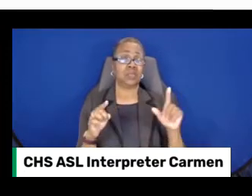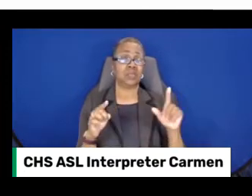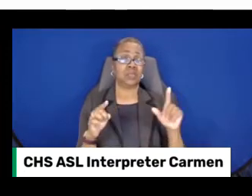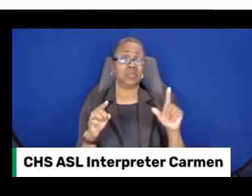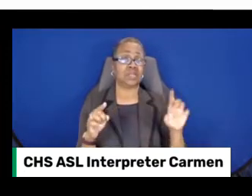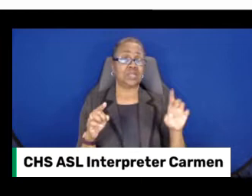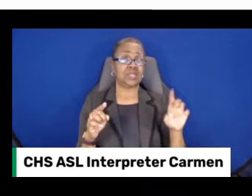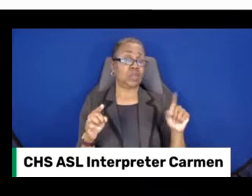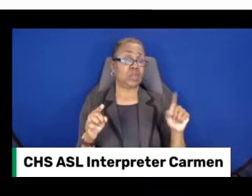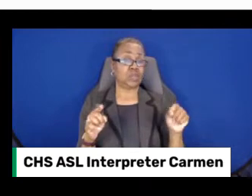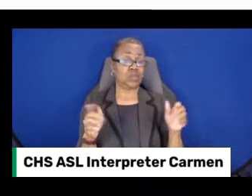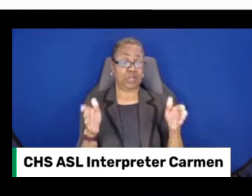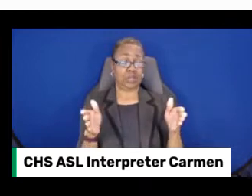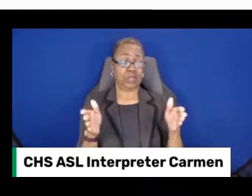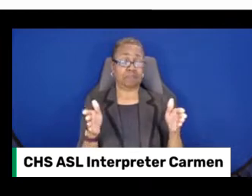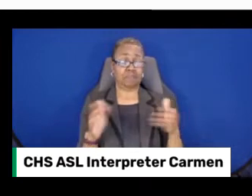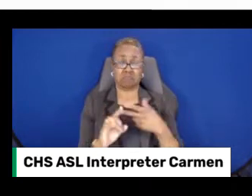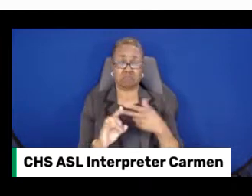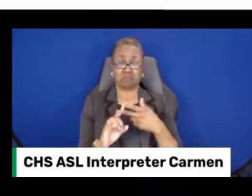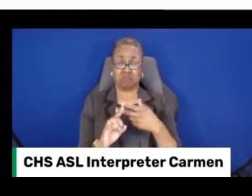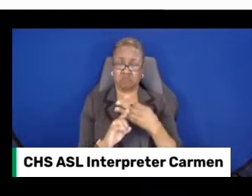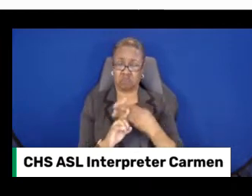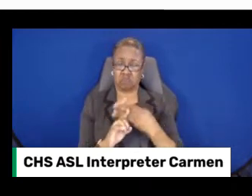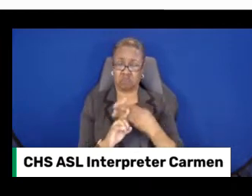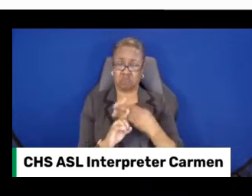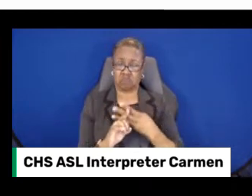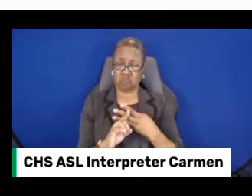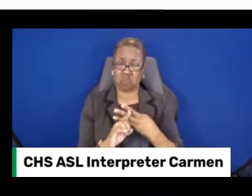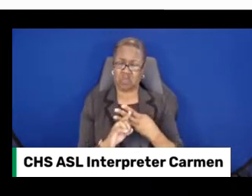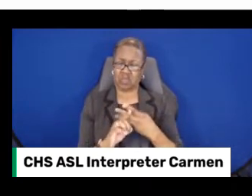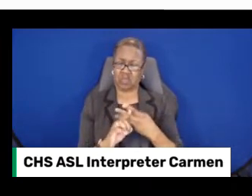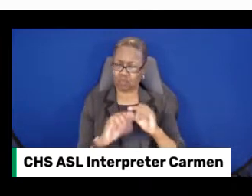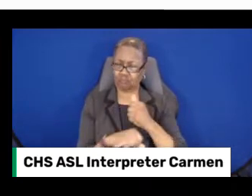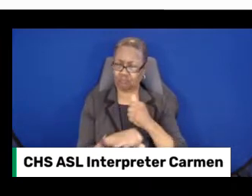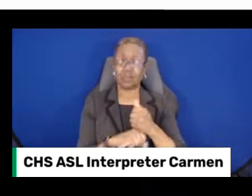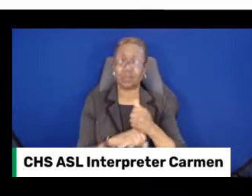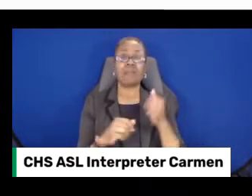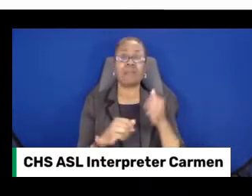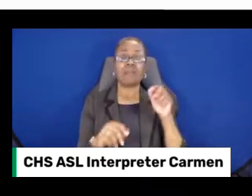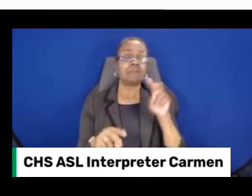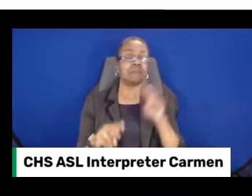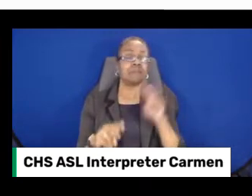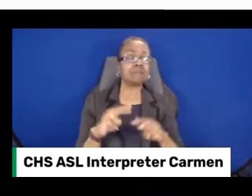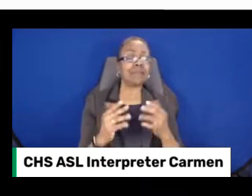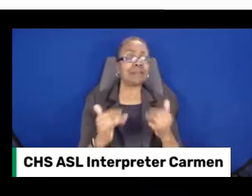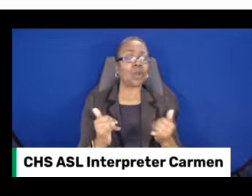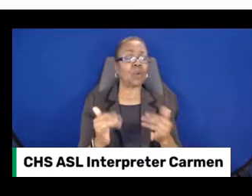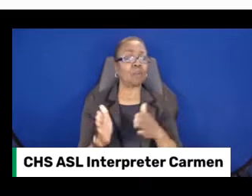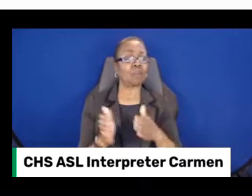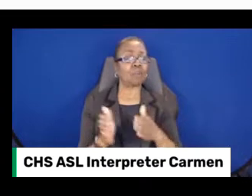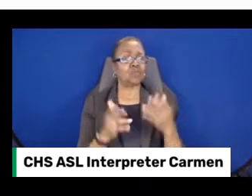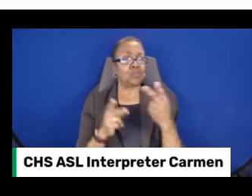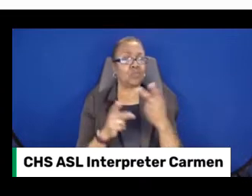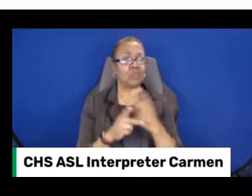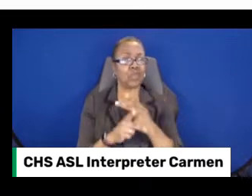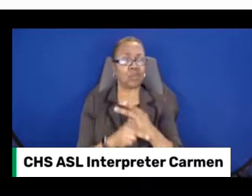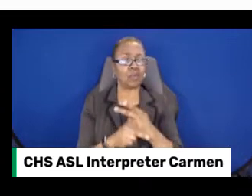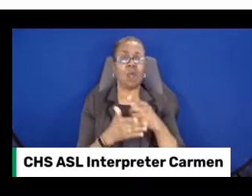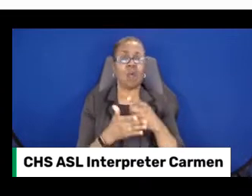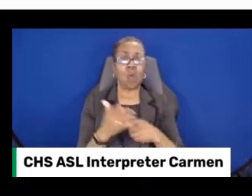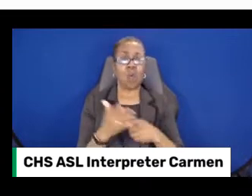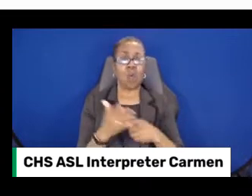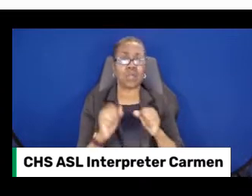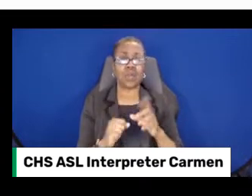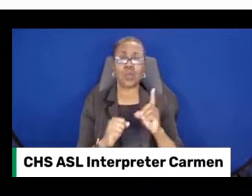this sprint group that was put together, and like I mentioned, looked at existing plans to kind of figure out what can we do to really dive